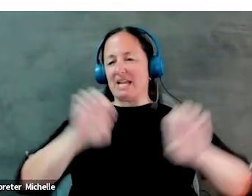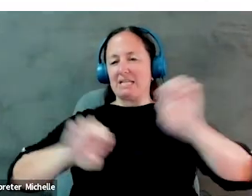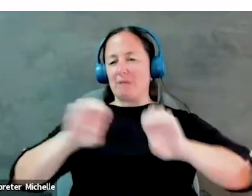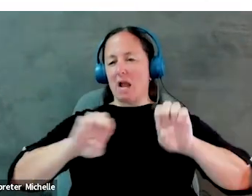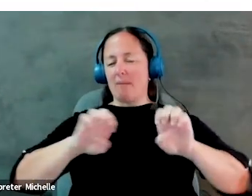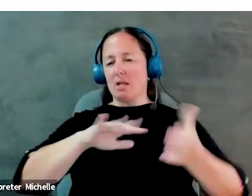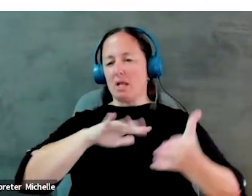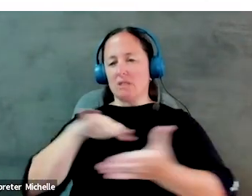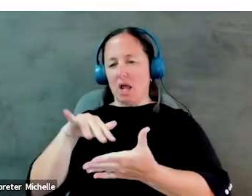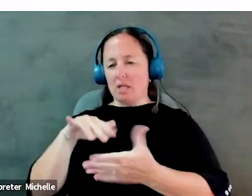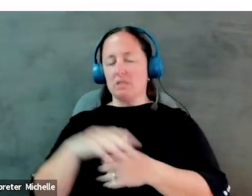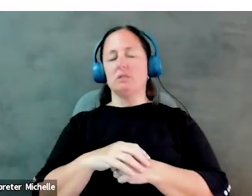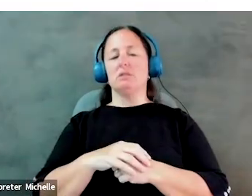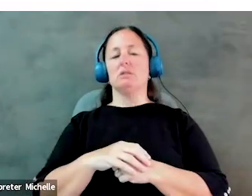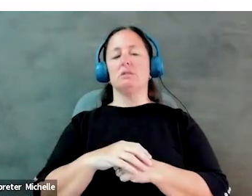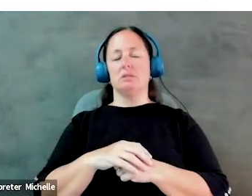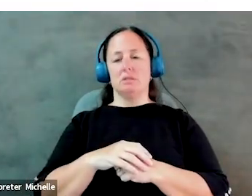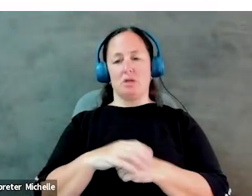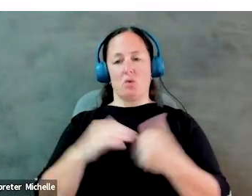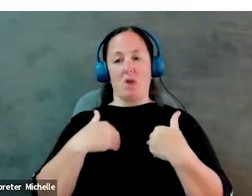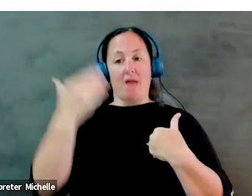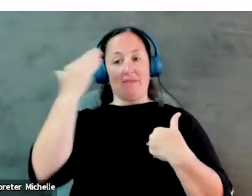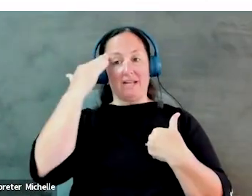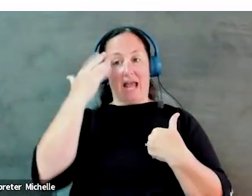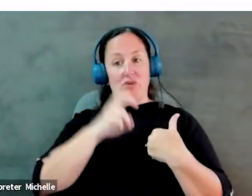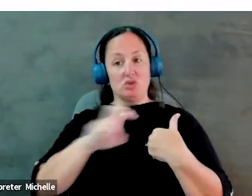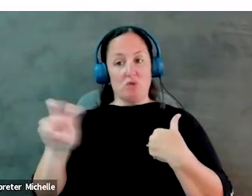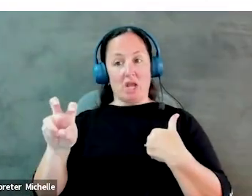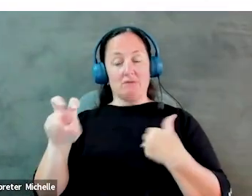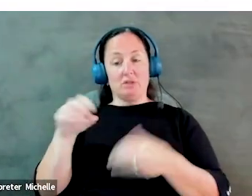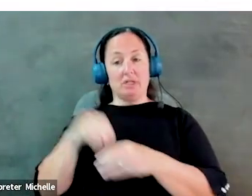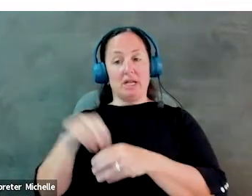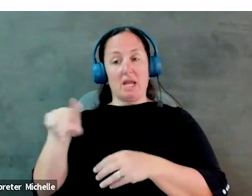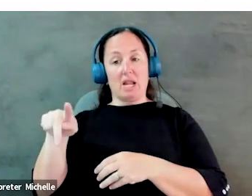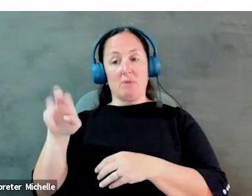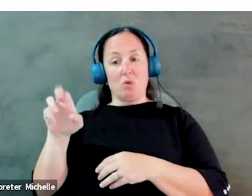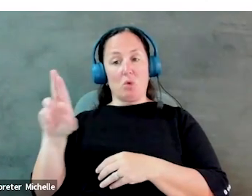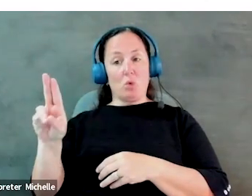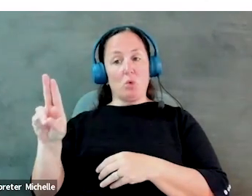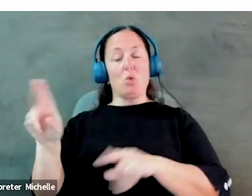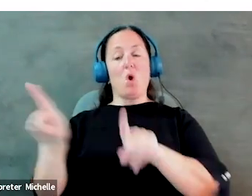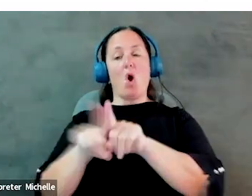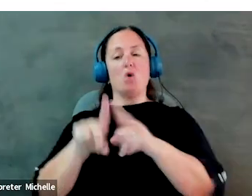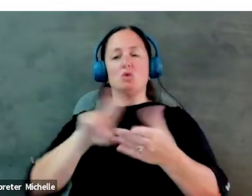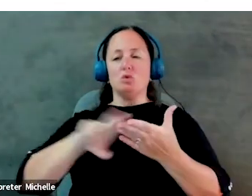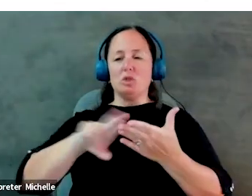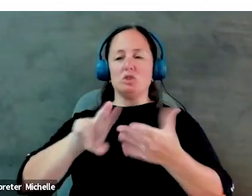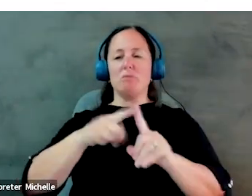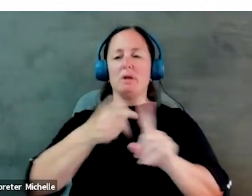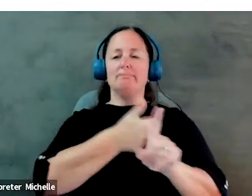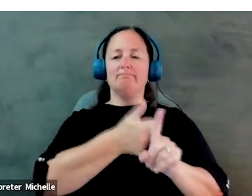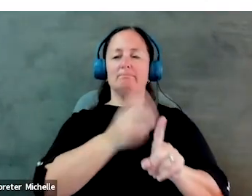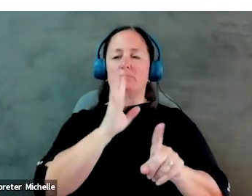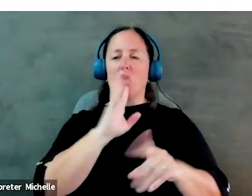ICT, they do knowledge transfer, technology transfer in Peru, as well as research. And what he's going to be talking to